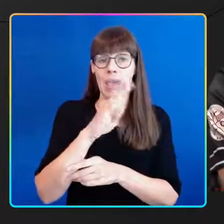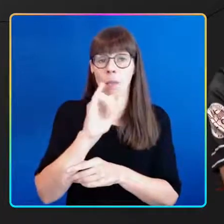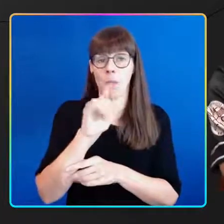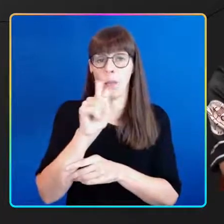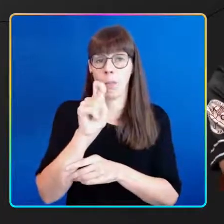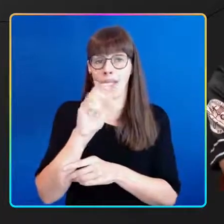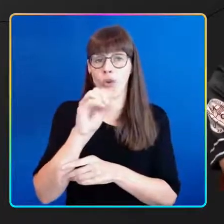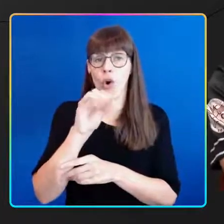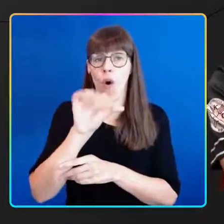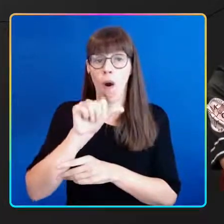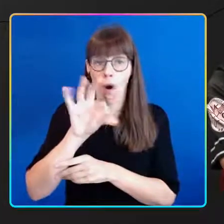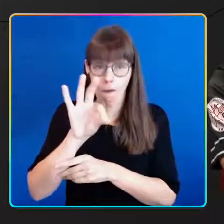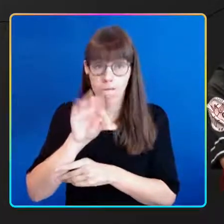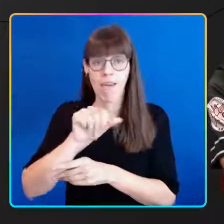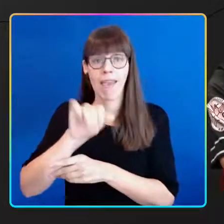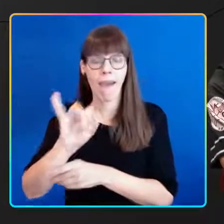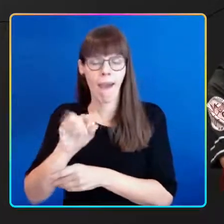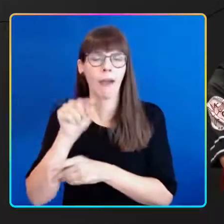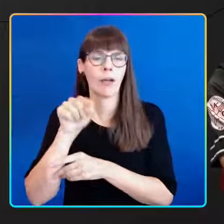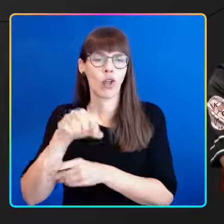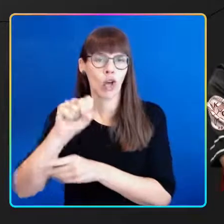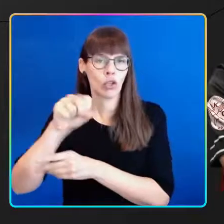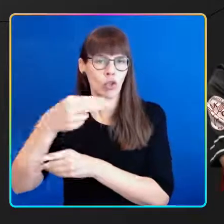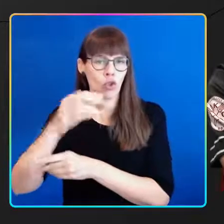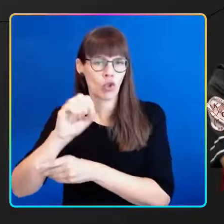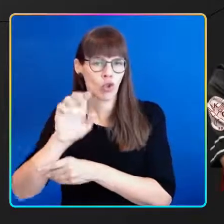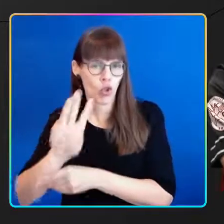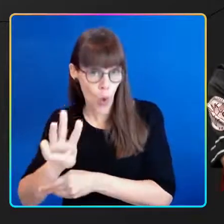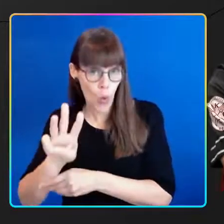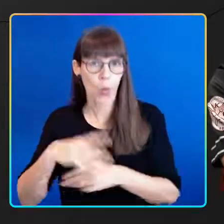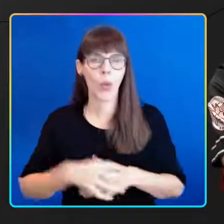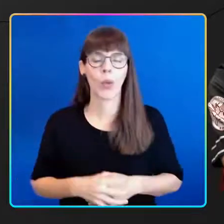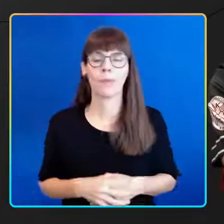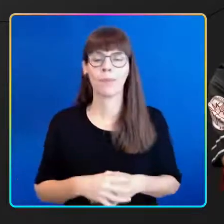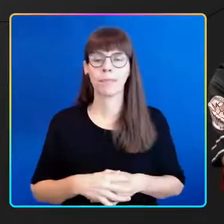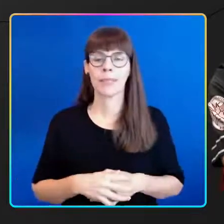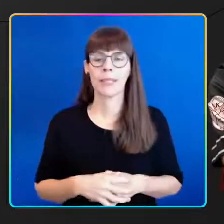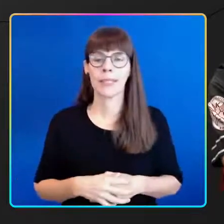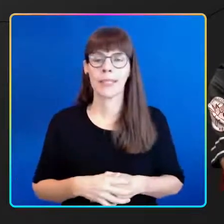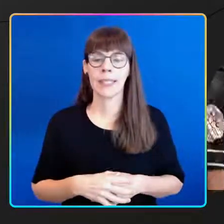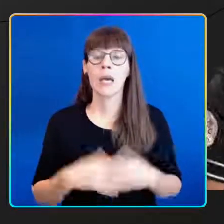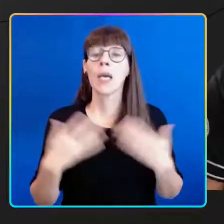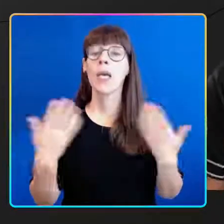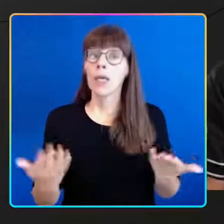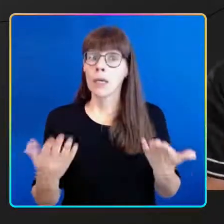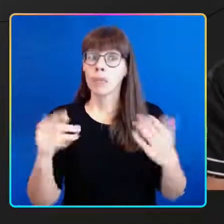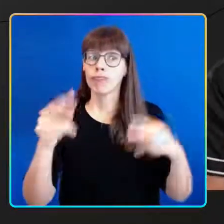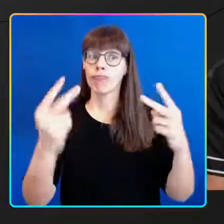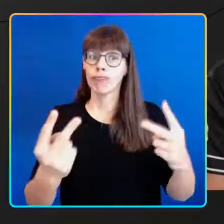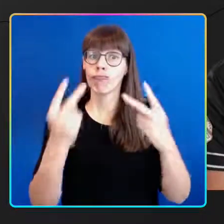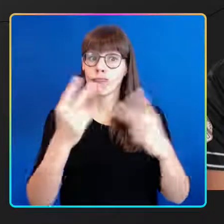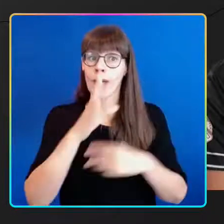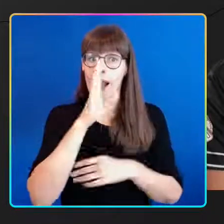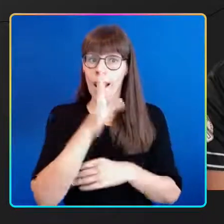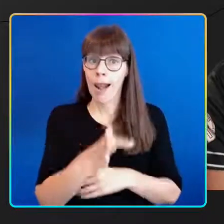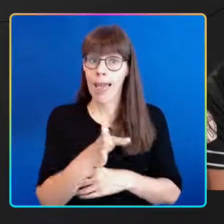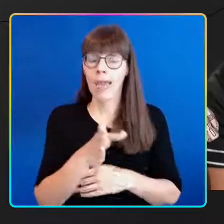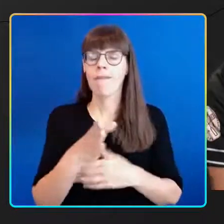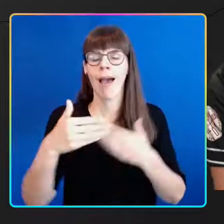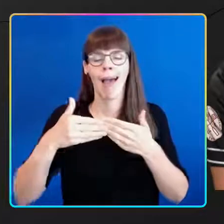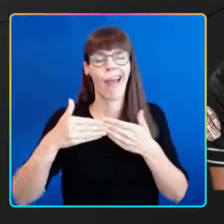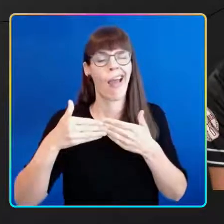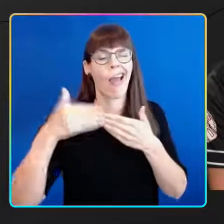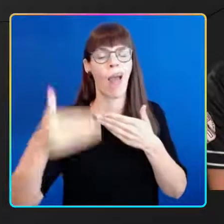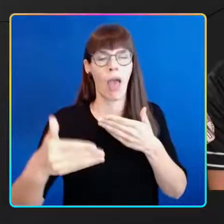And you know me, I'm always calling out the logistical elements. So if you are watching live, after the show, we have A Bit